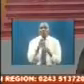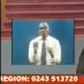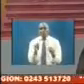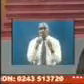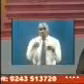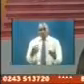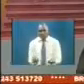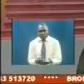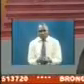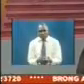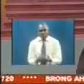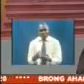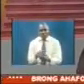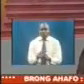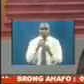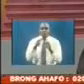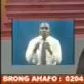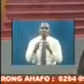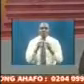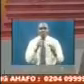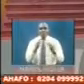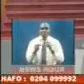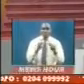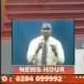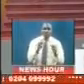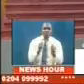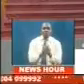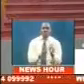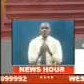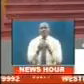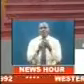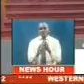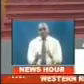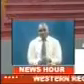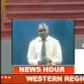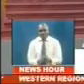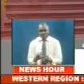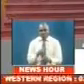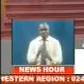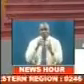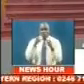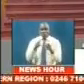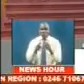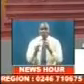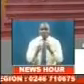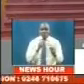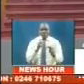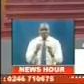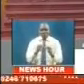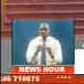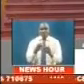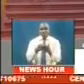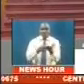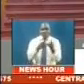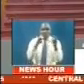changes. We are going to negotiate with development agenda very much on the table. We are going to negotiate bringing on